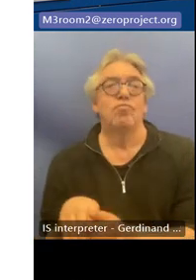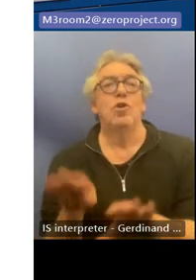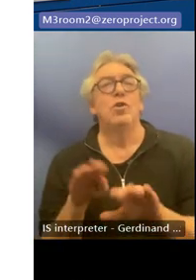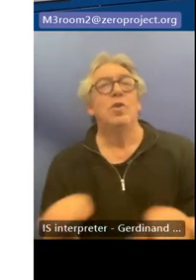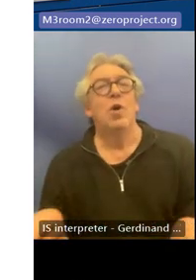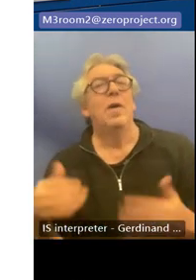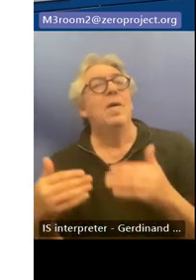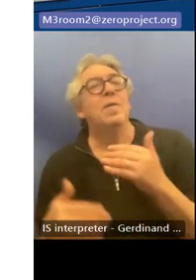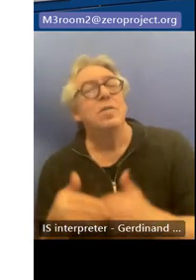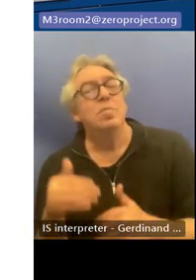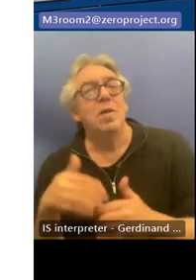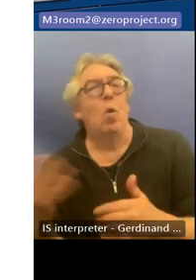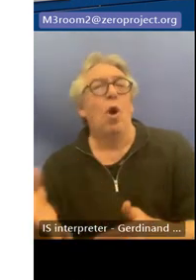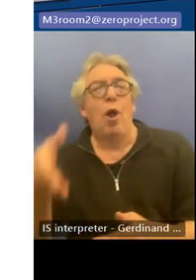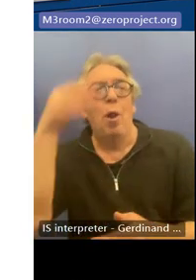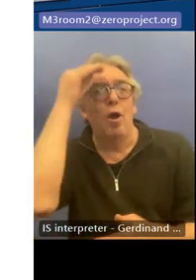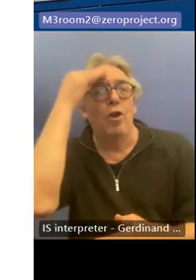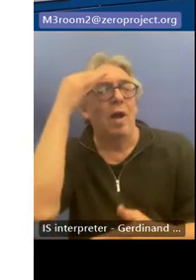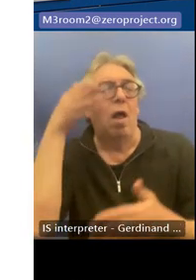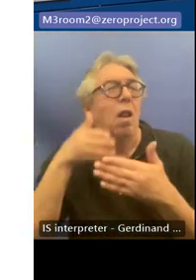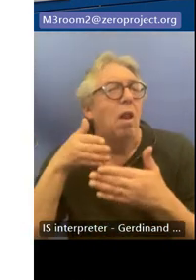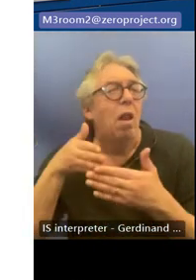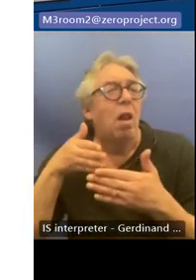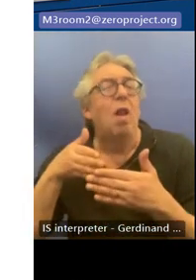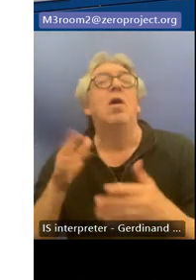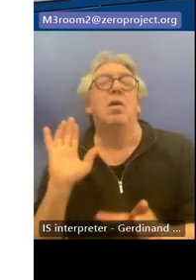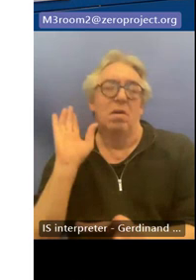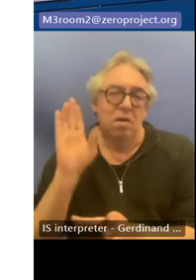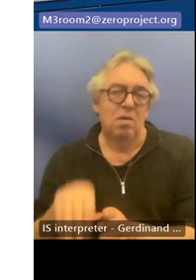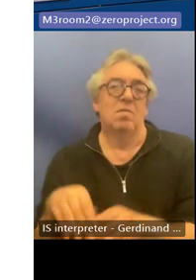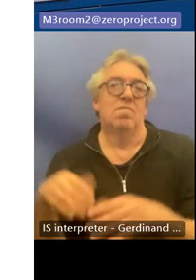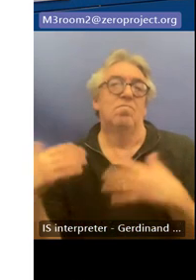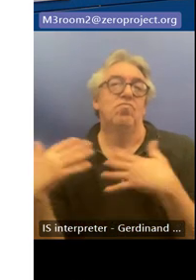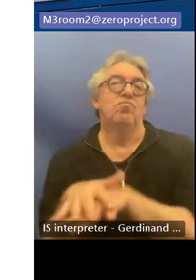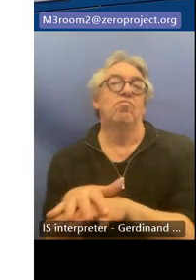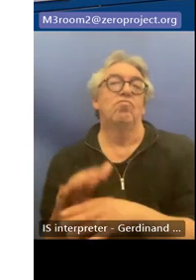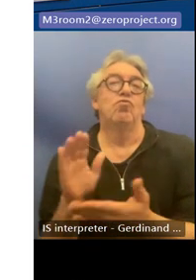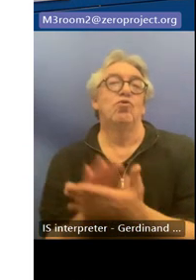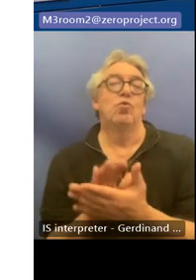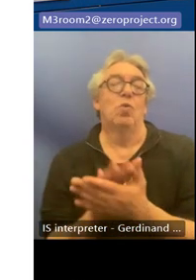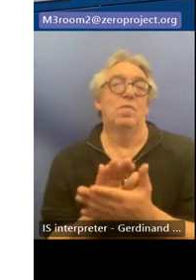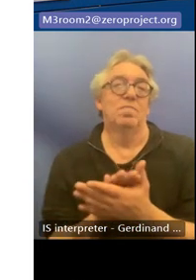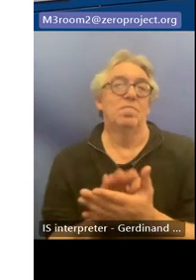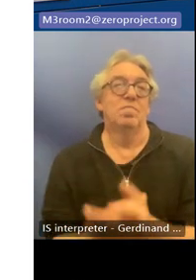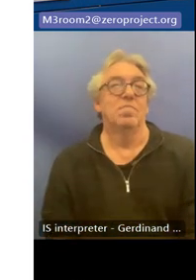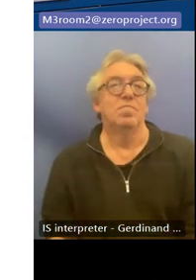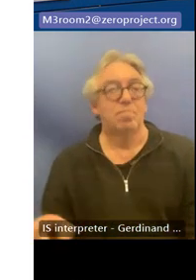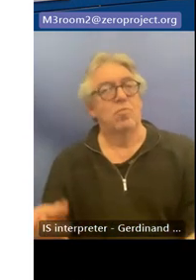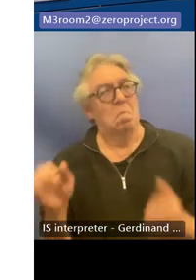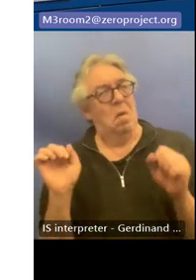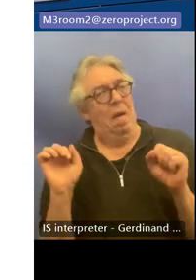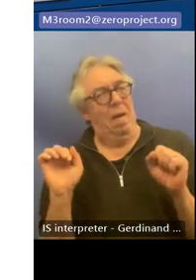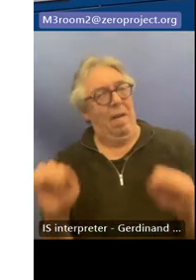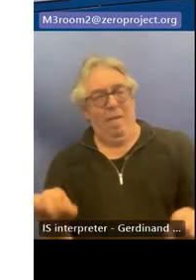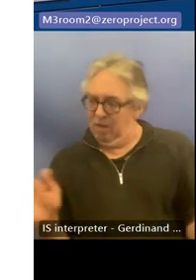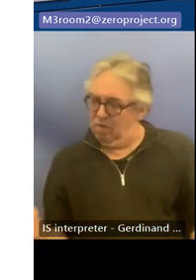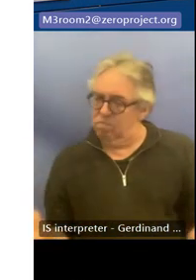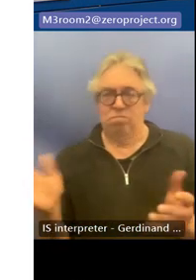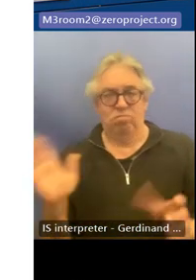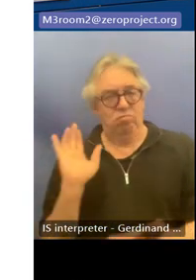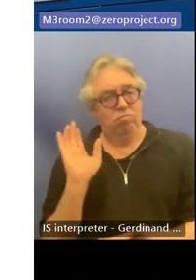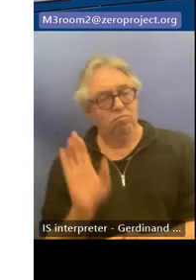in education system on their equity, opportunities, and conditions so they can fulfill, participate, and